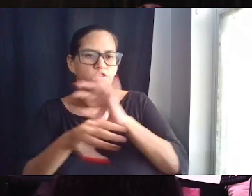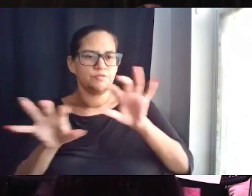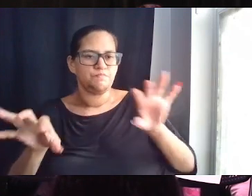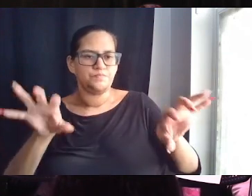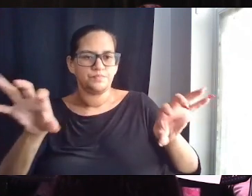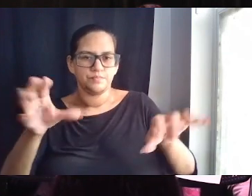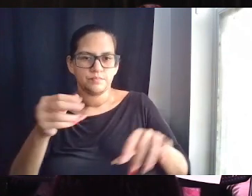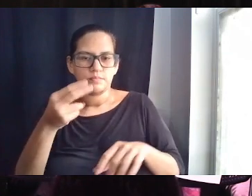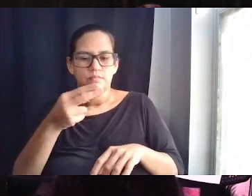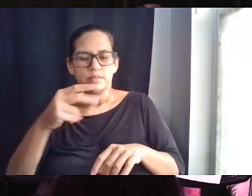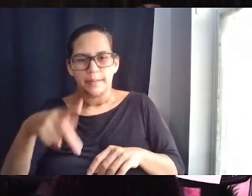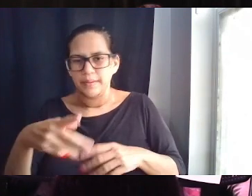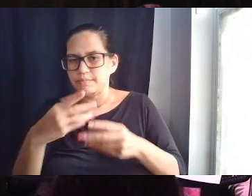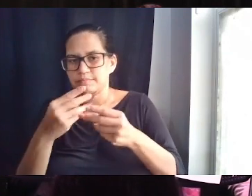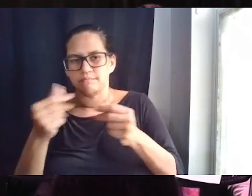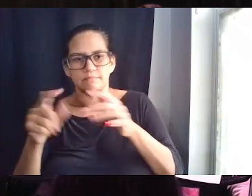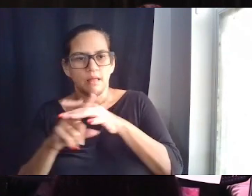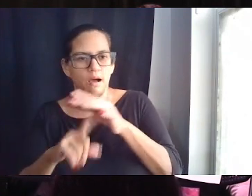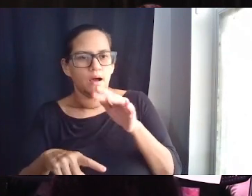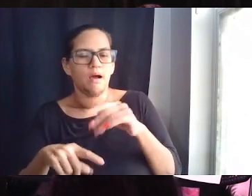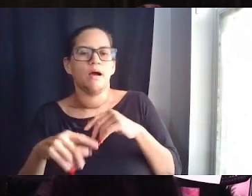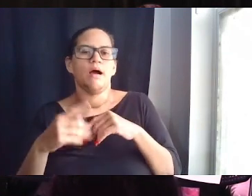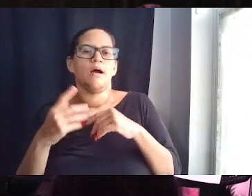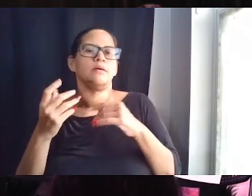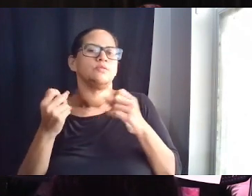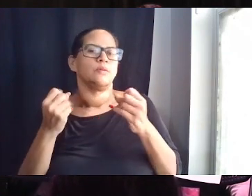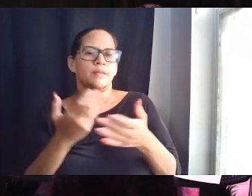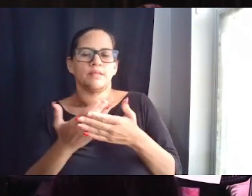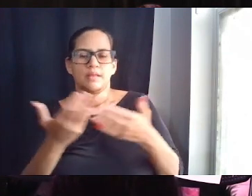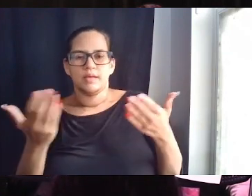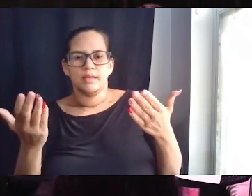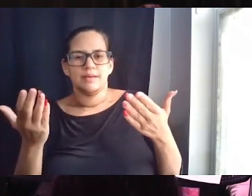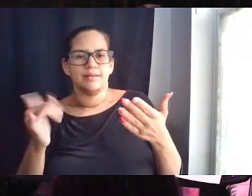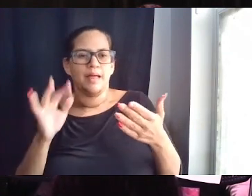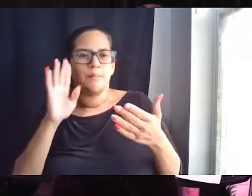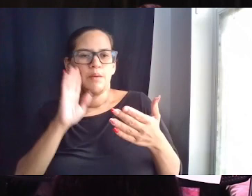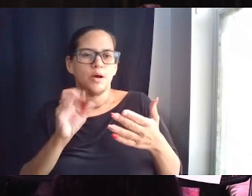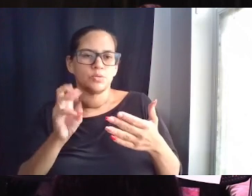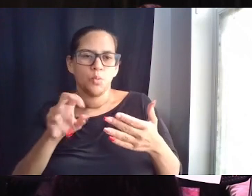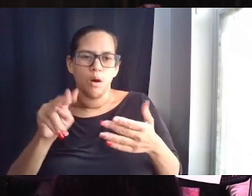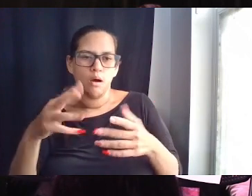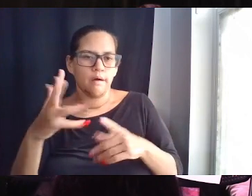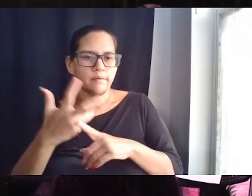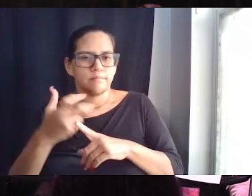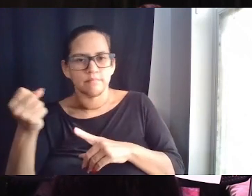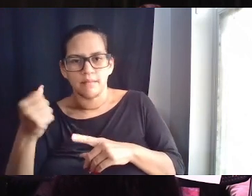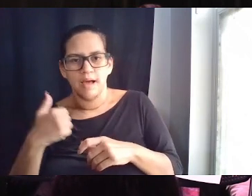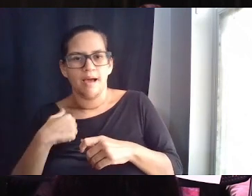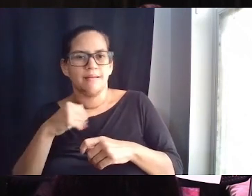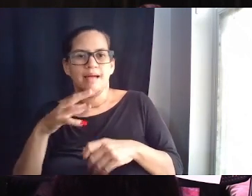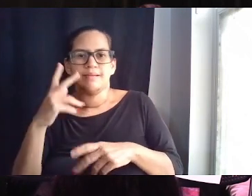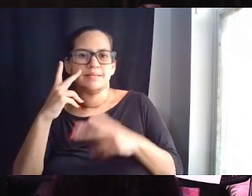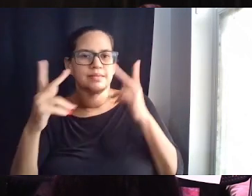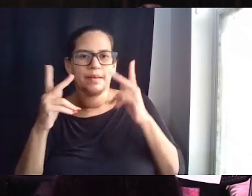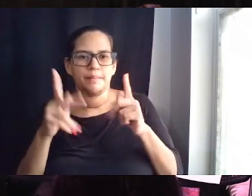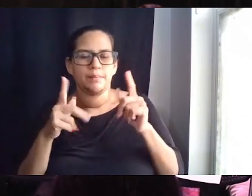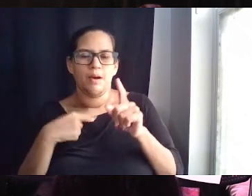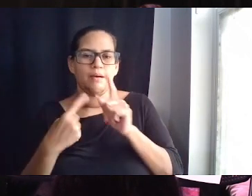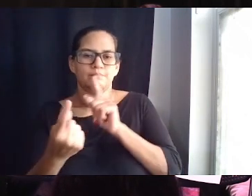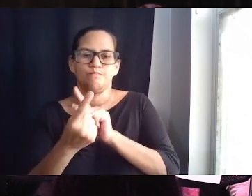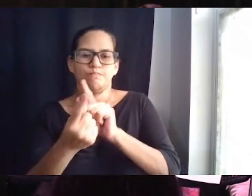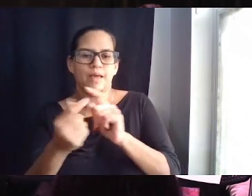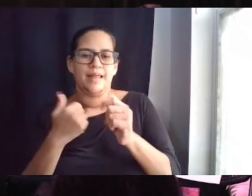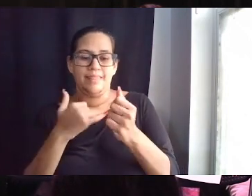gone. There's so many things that the brown swan had been taken away. I had not seen people that I'd met and had support been part of